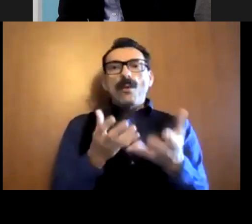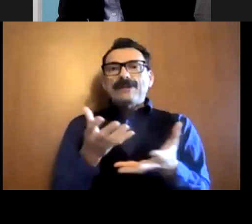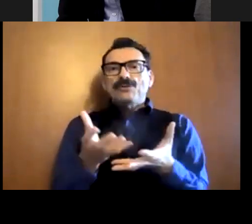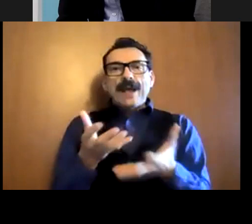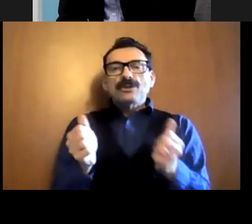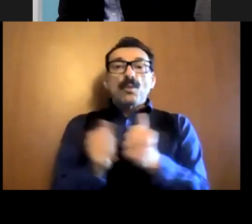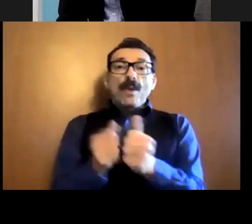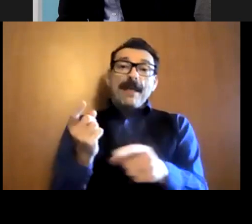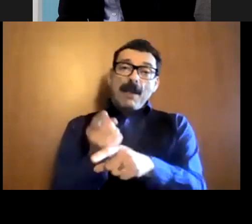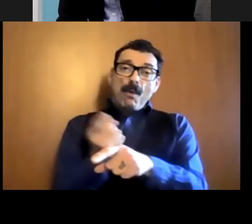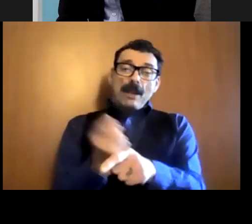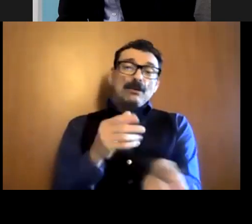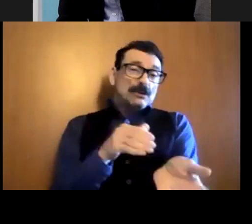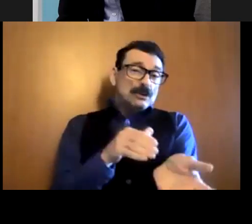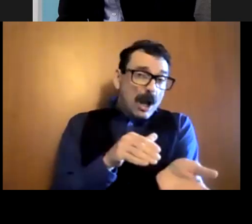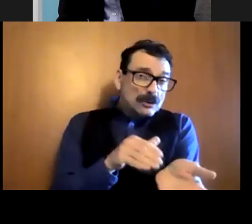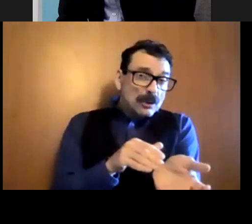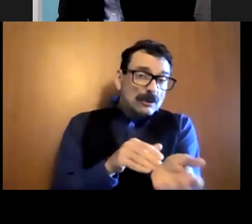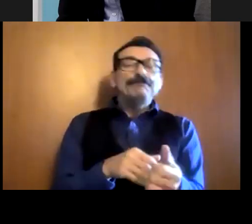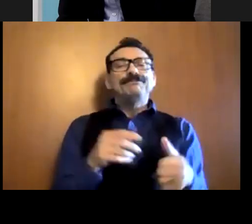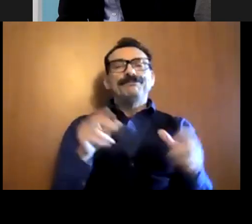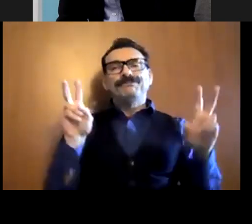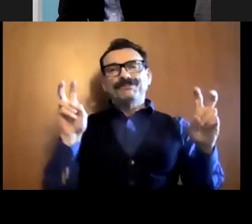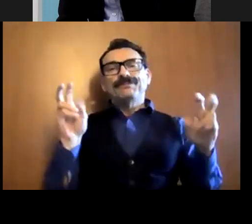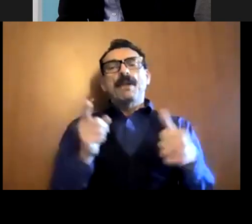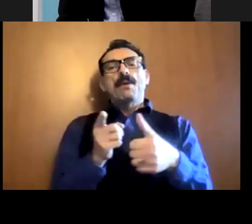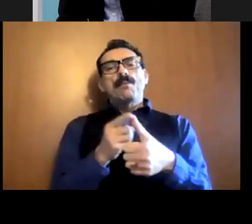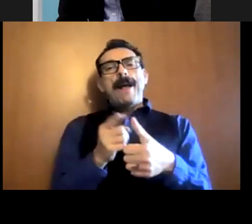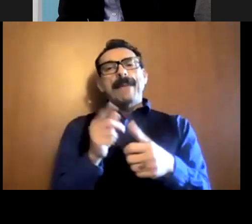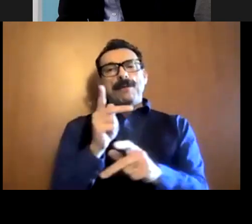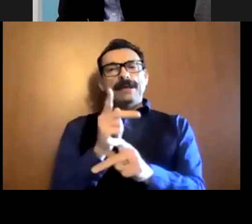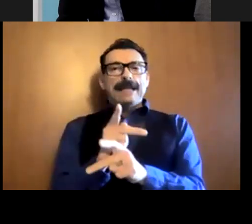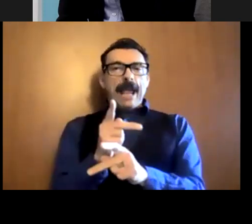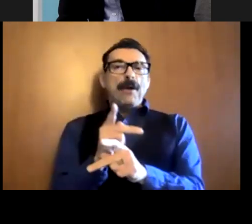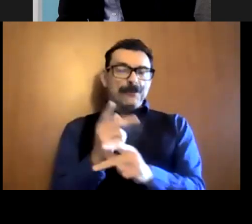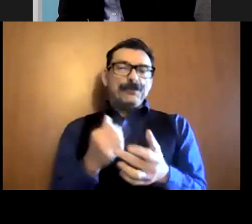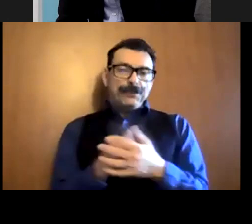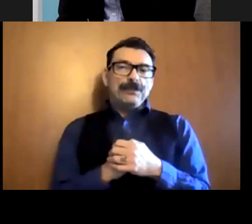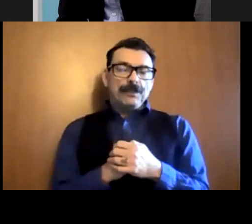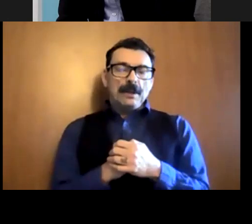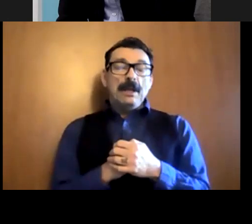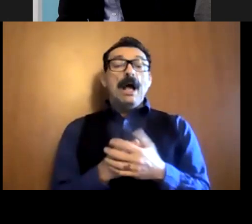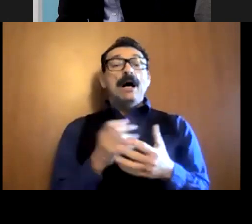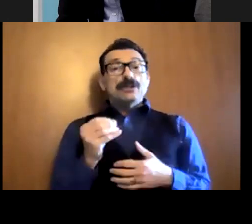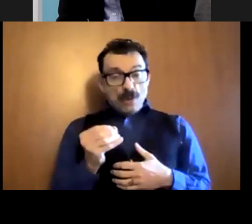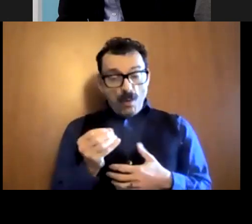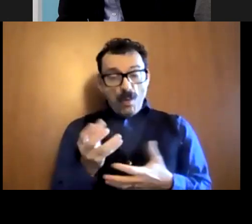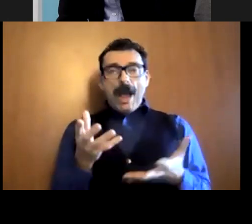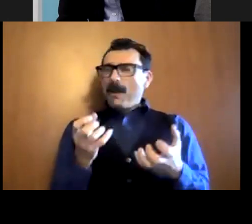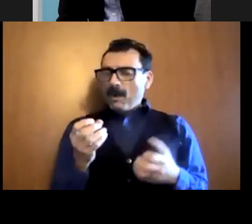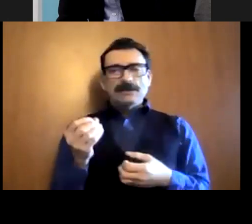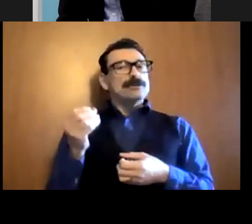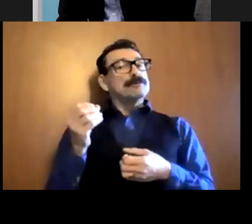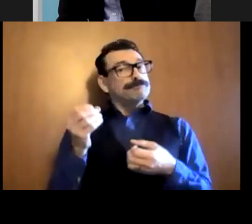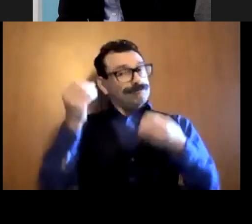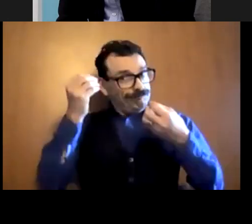becoming really sort of important and coming to the forefront now. And so I just wanted to sort of put that out there